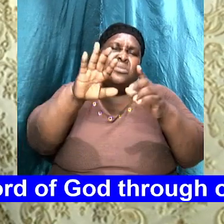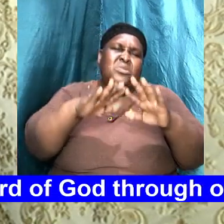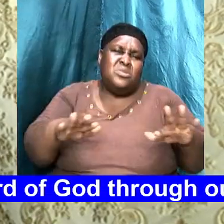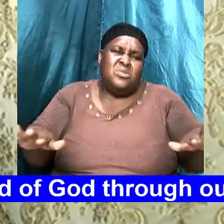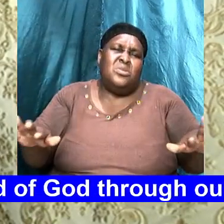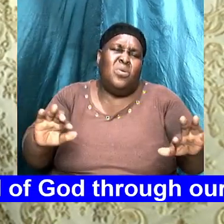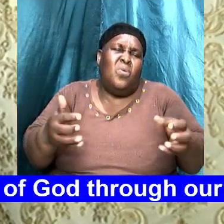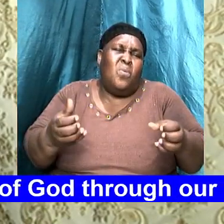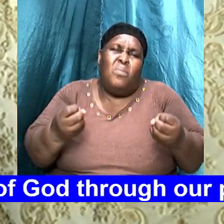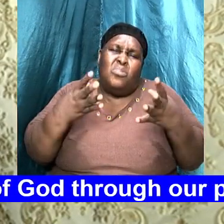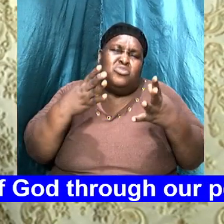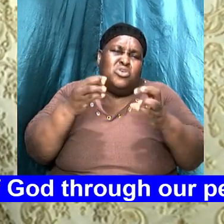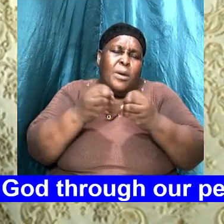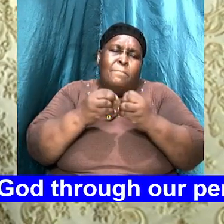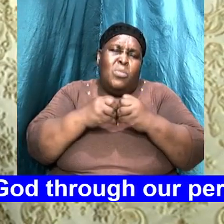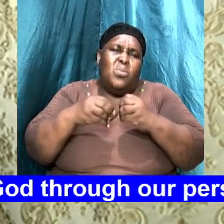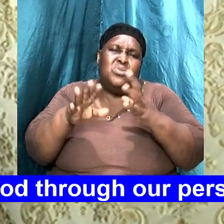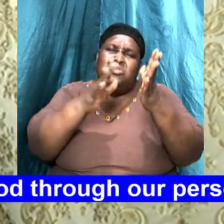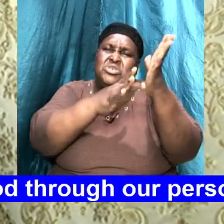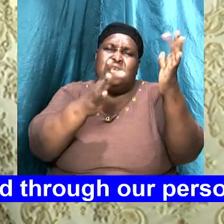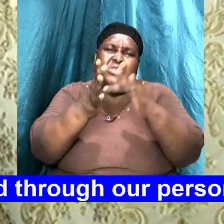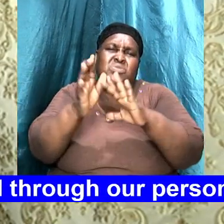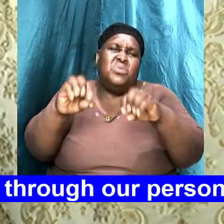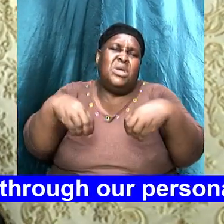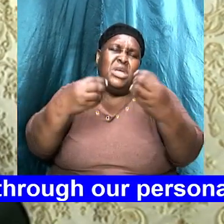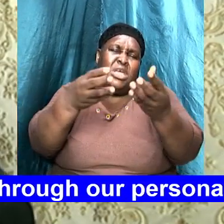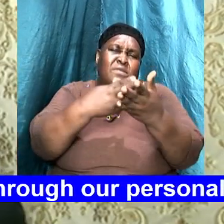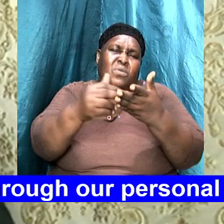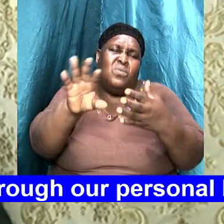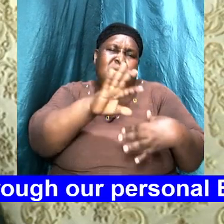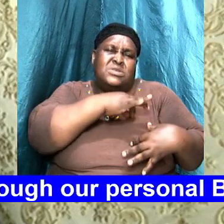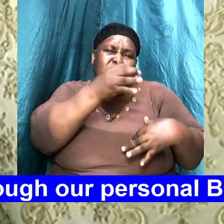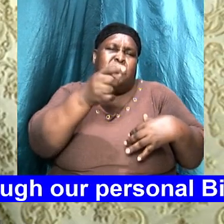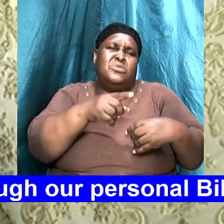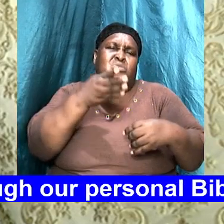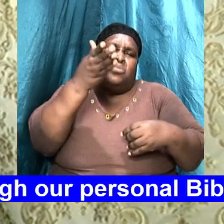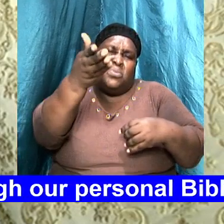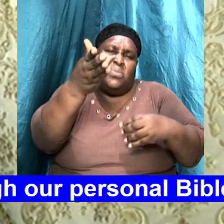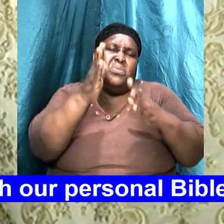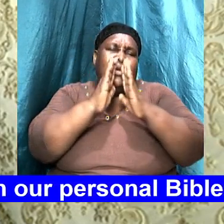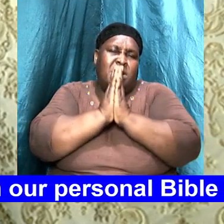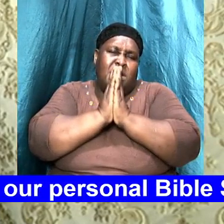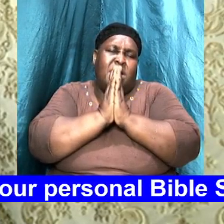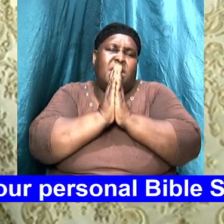Heavenly Father give the Holy Spirit to them that ask him